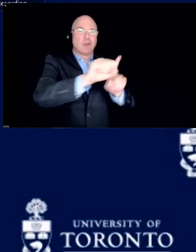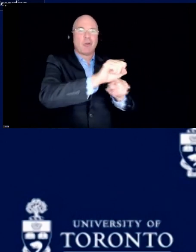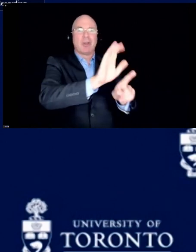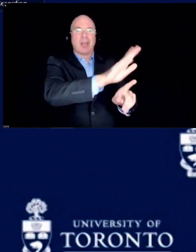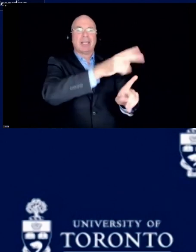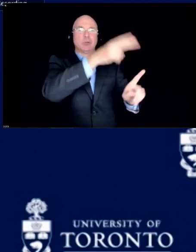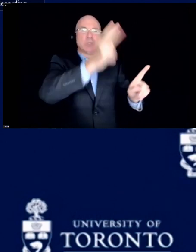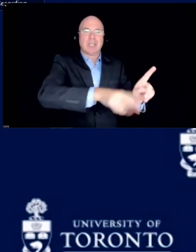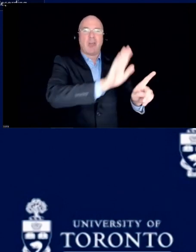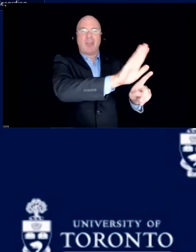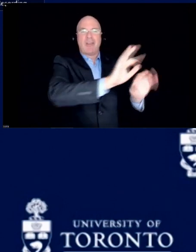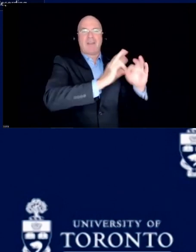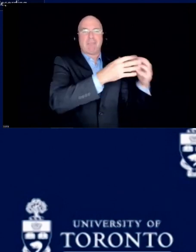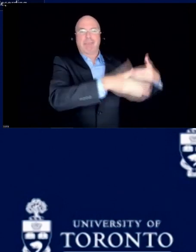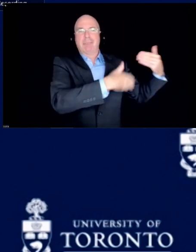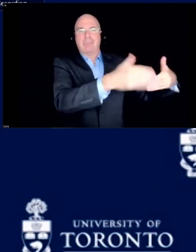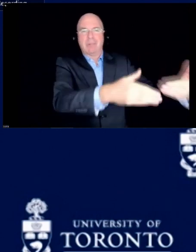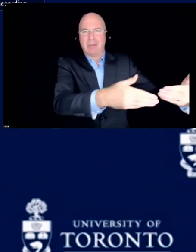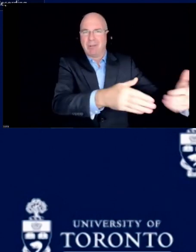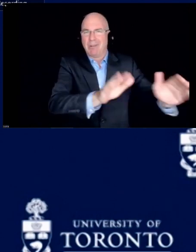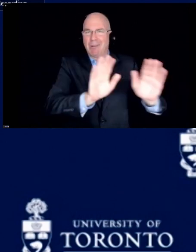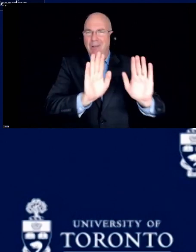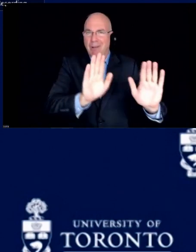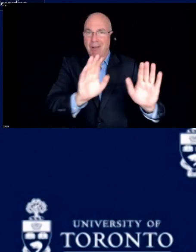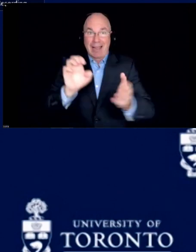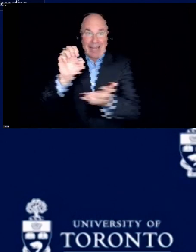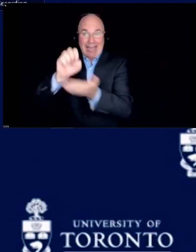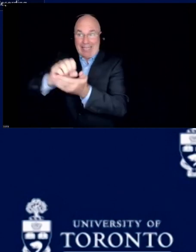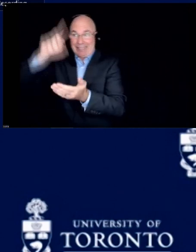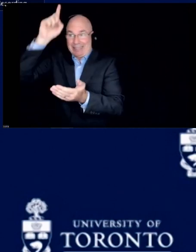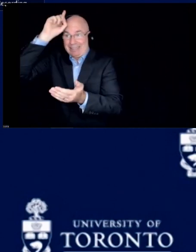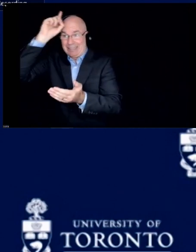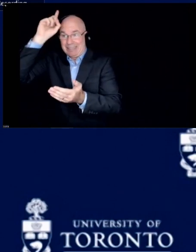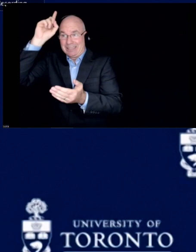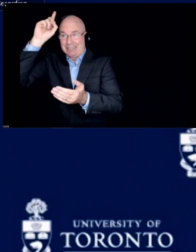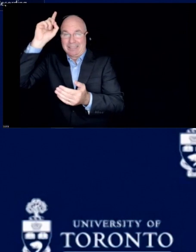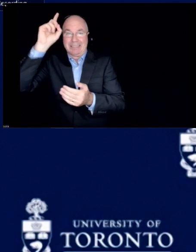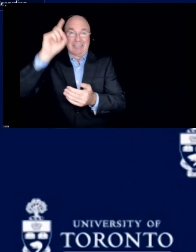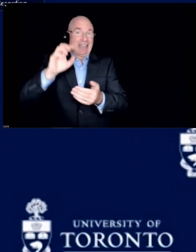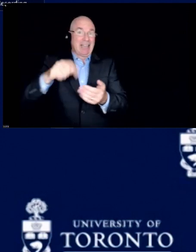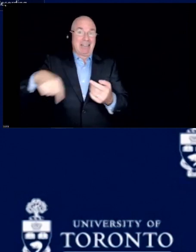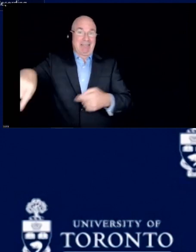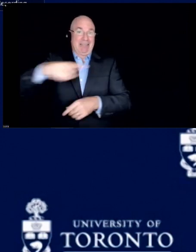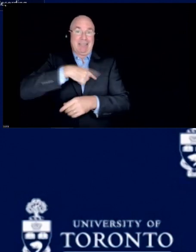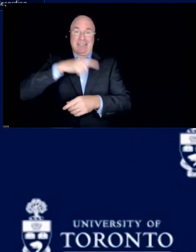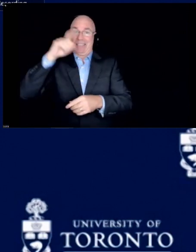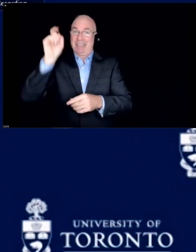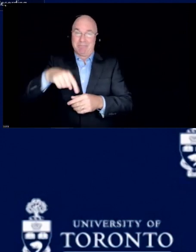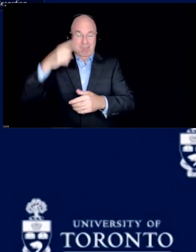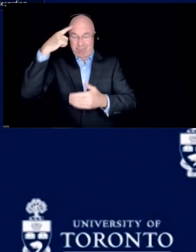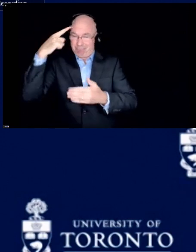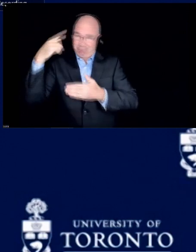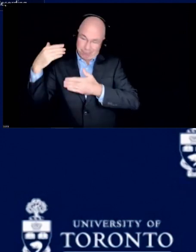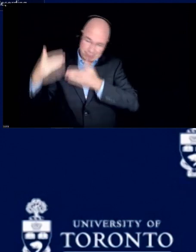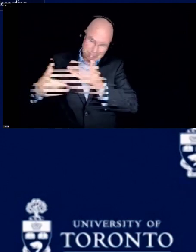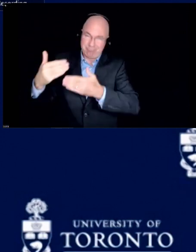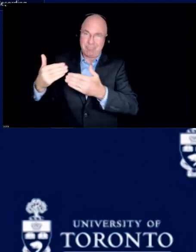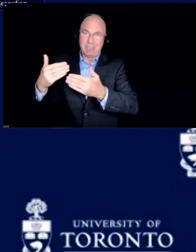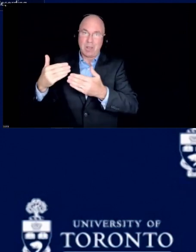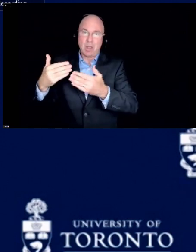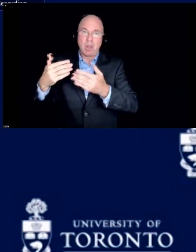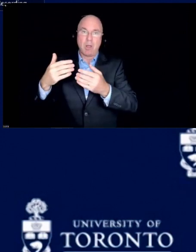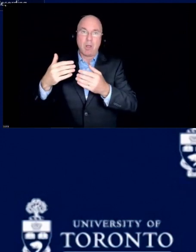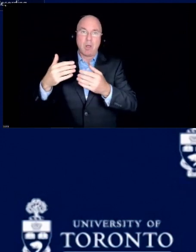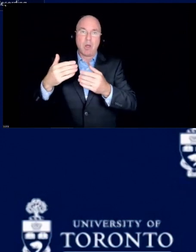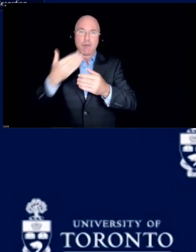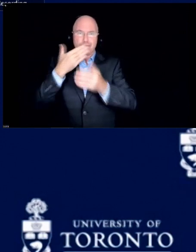As educators, we should not squander this opportunity for concrete action, otherwise would irreparably erode the goodwill that members of our